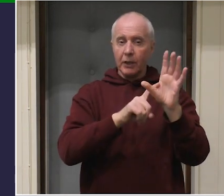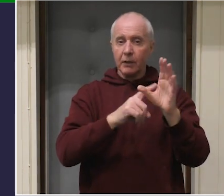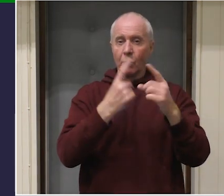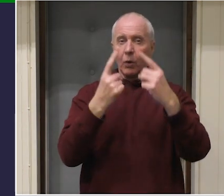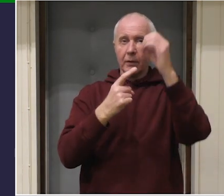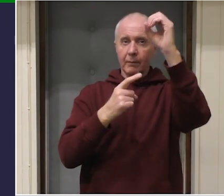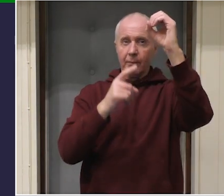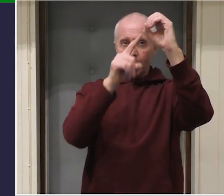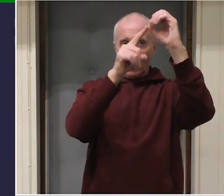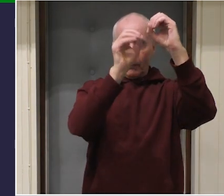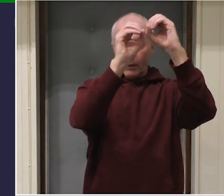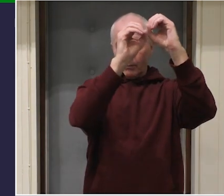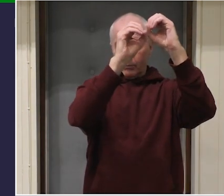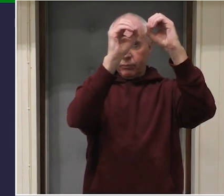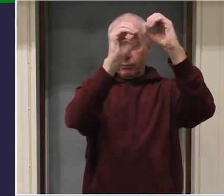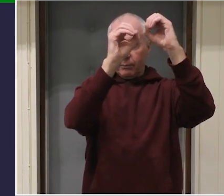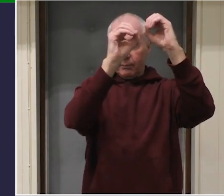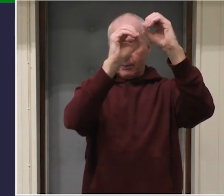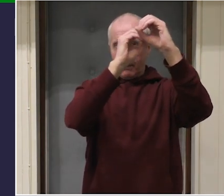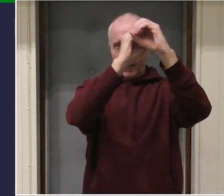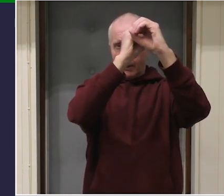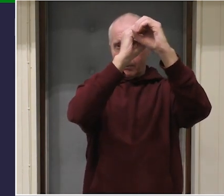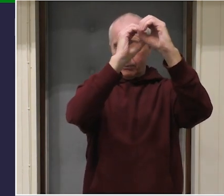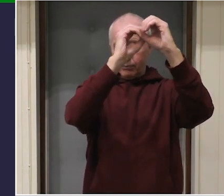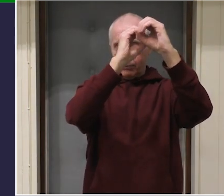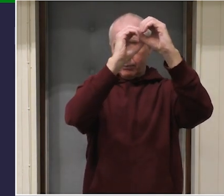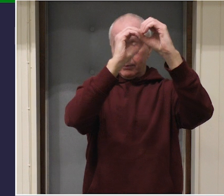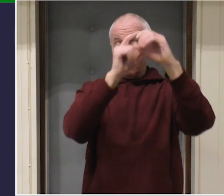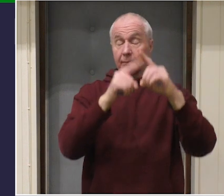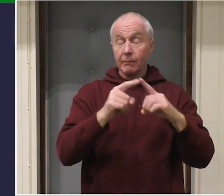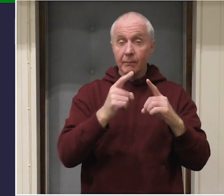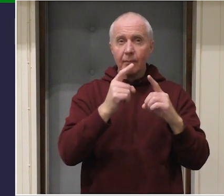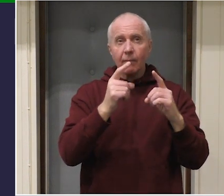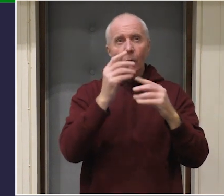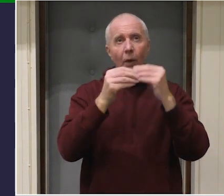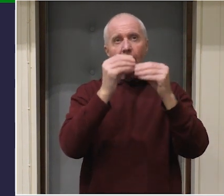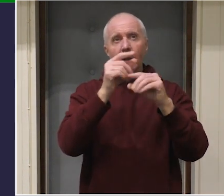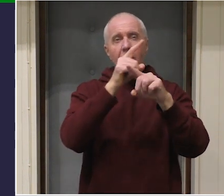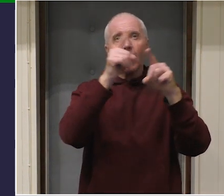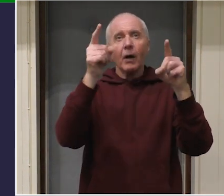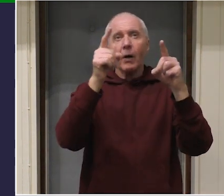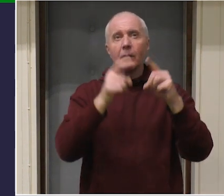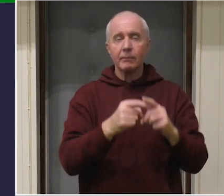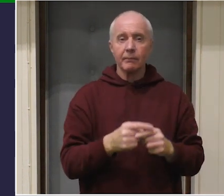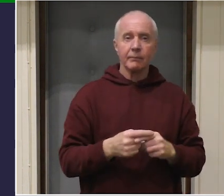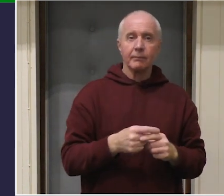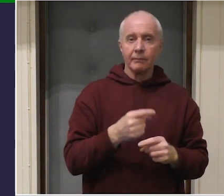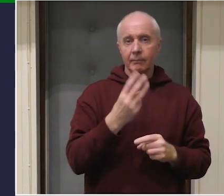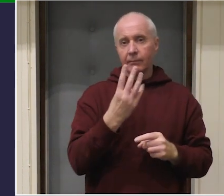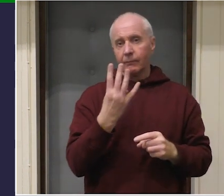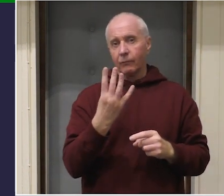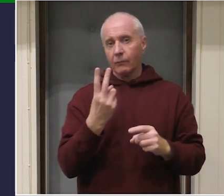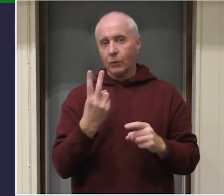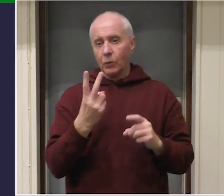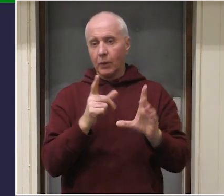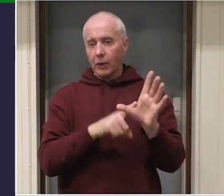moved slightly compared to the other. And he was able to actually measure from that the period of the orbit at 342 years.